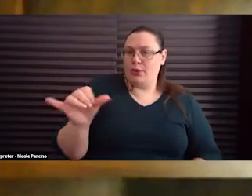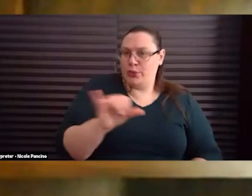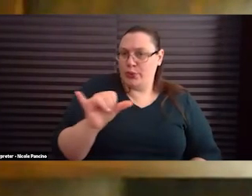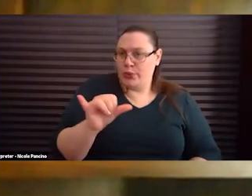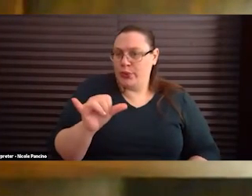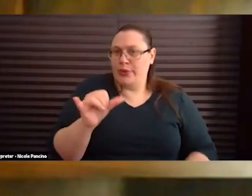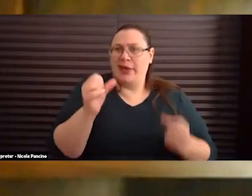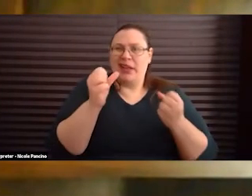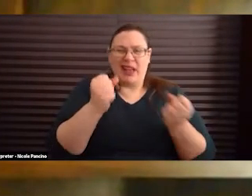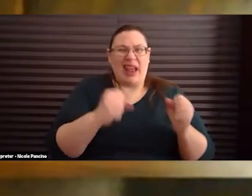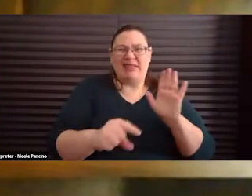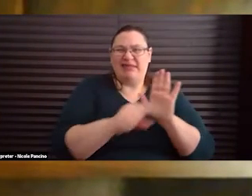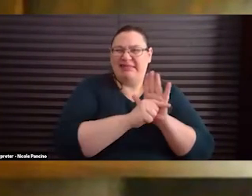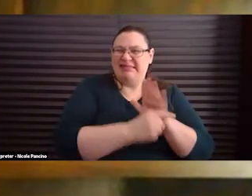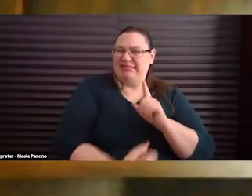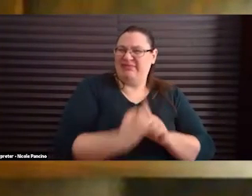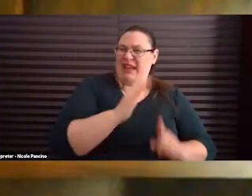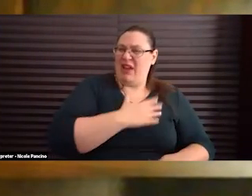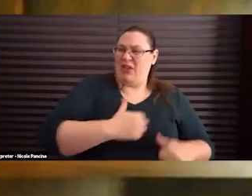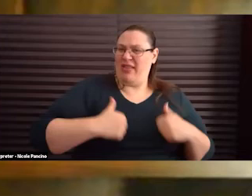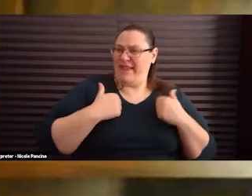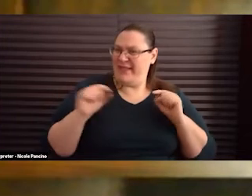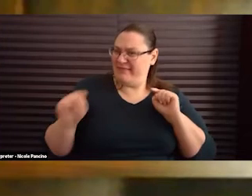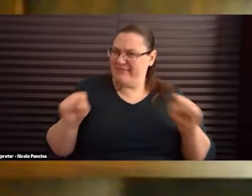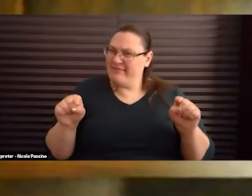to our life. Changes must